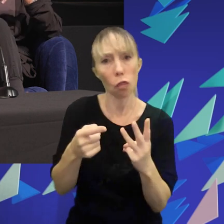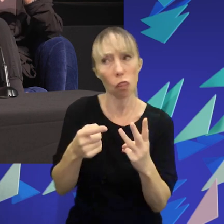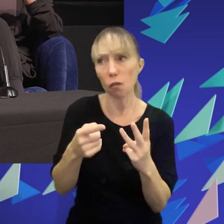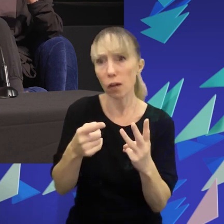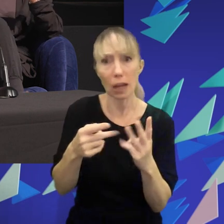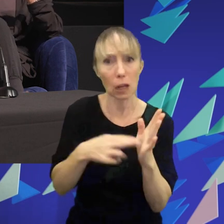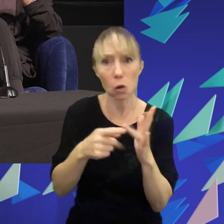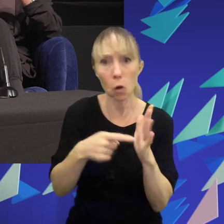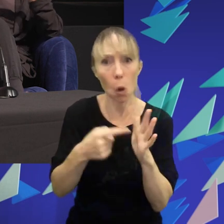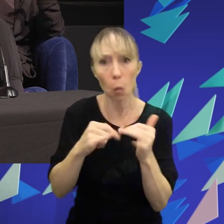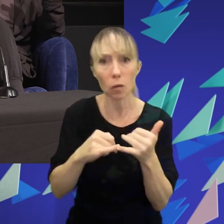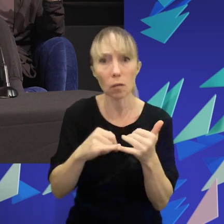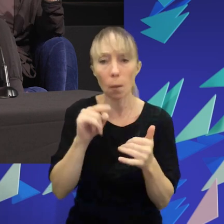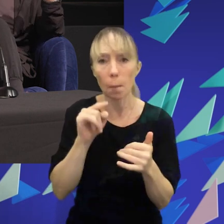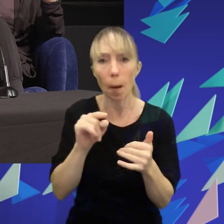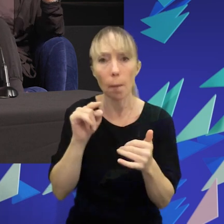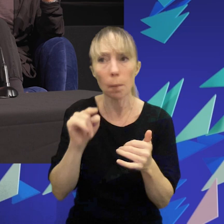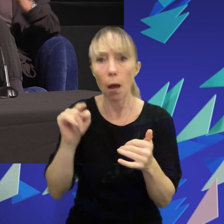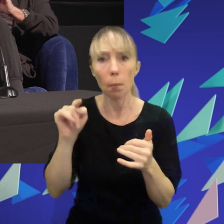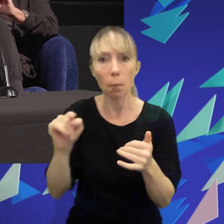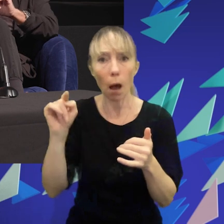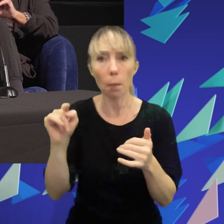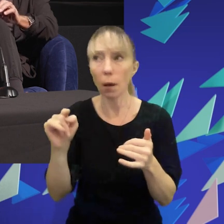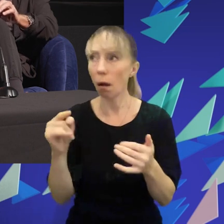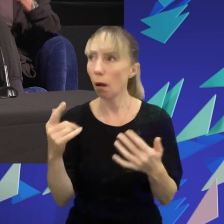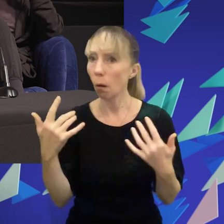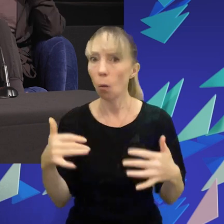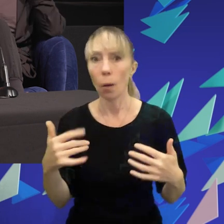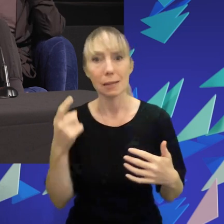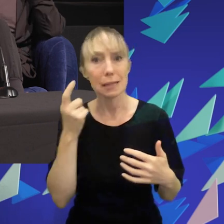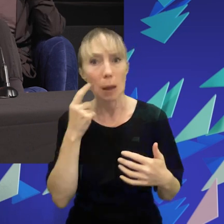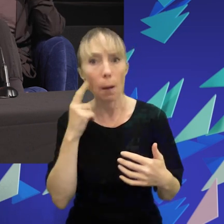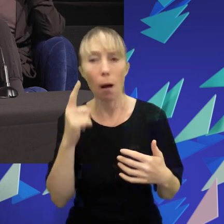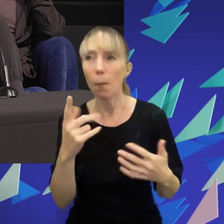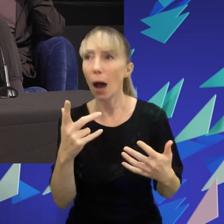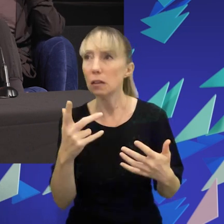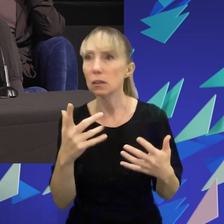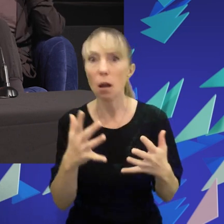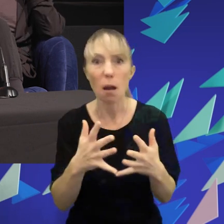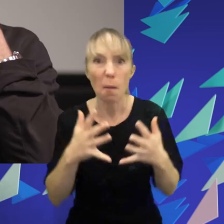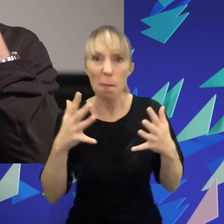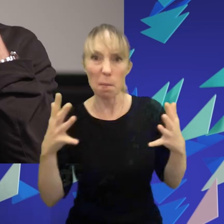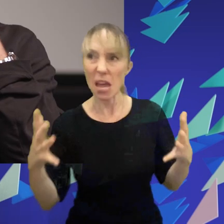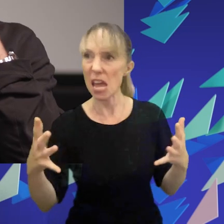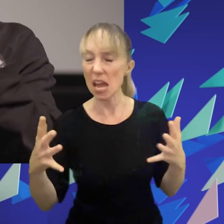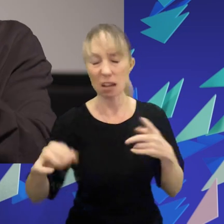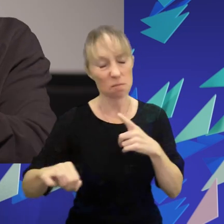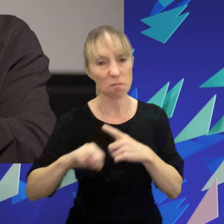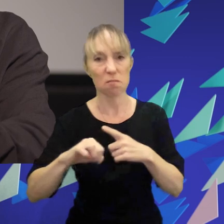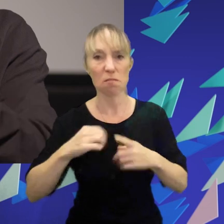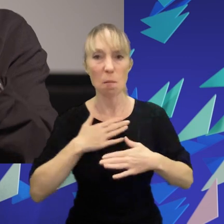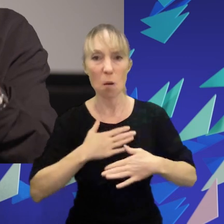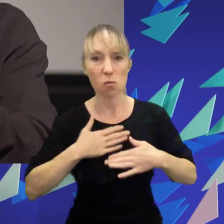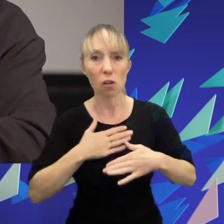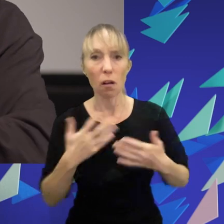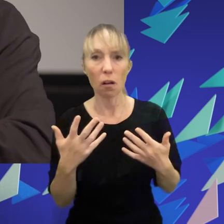something that is memorable and massive, even when it's so simple. I don't know how he do that, you know, but You know, the theme is just composed with